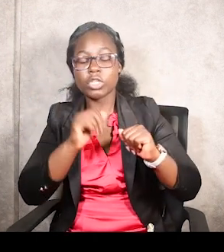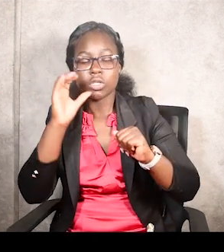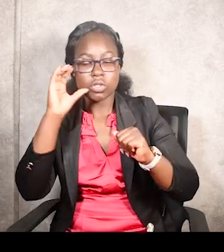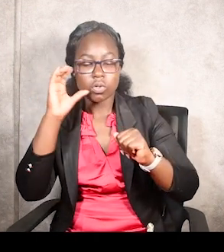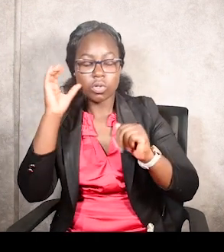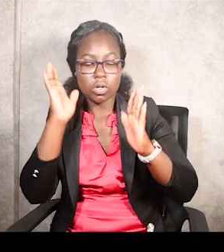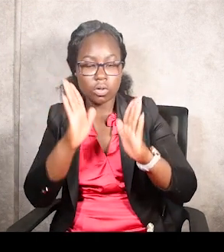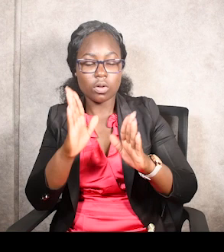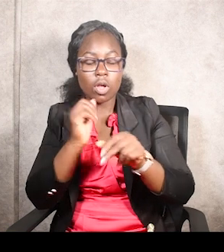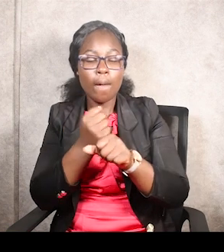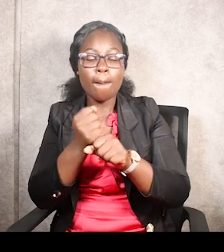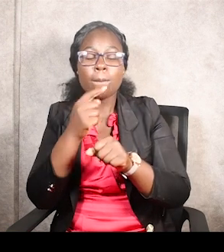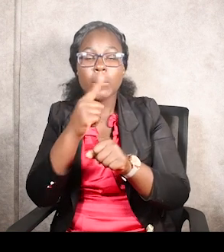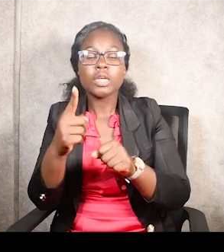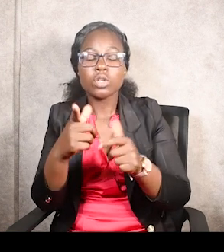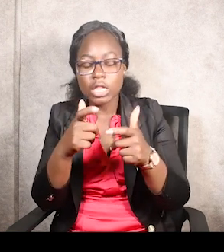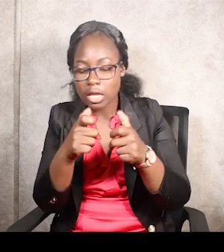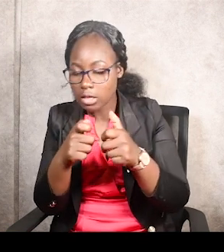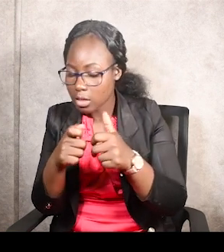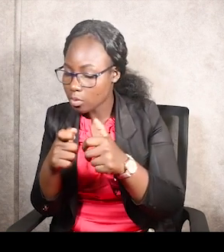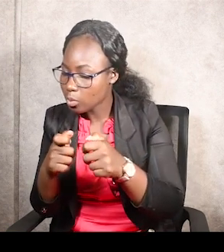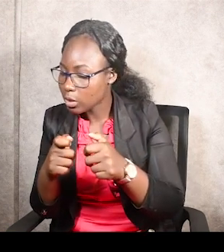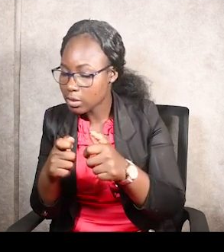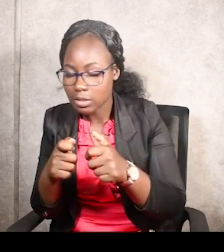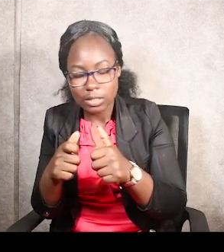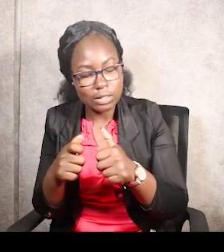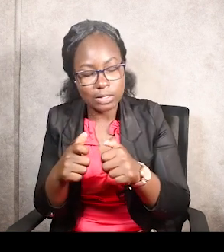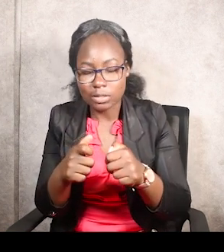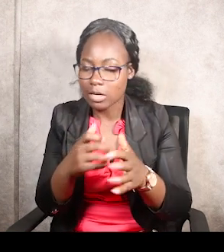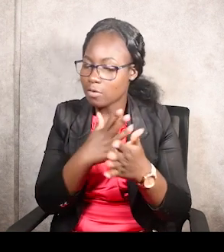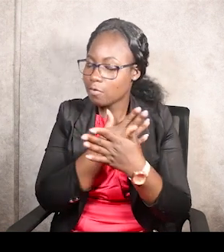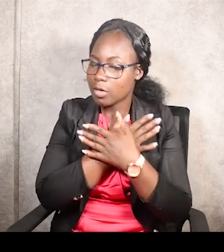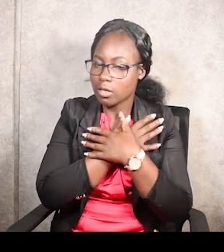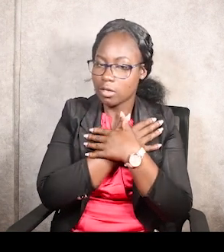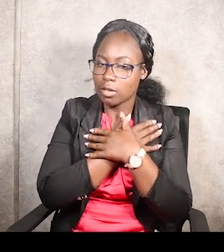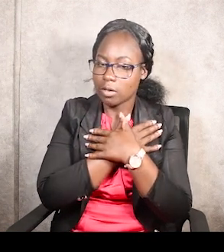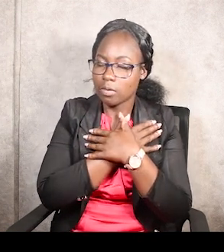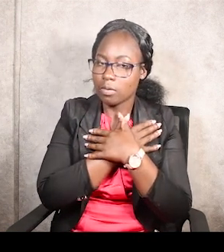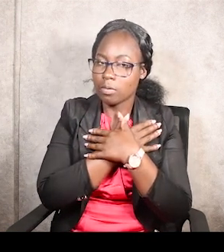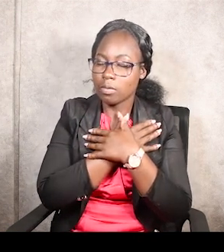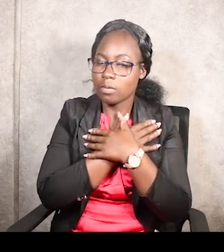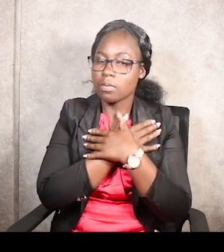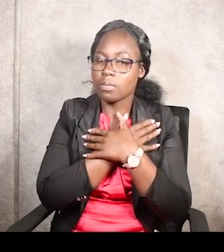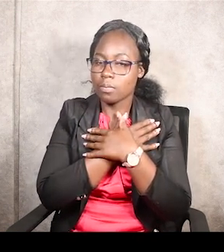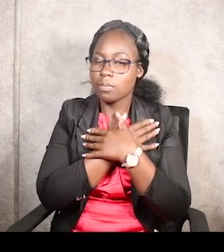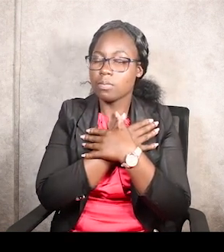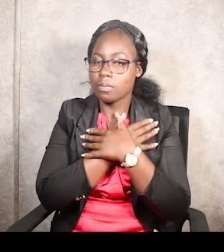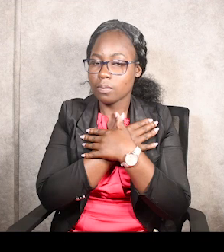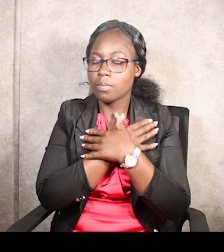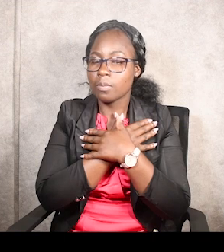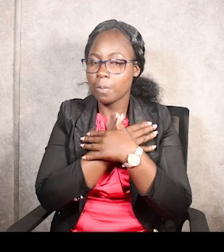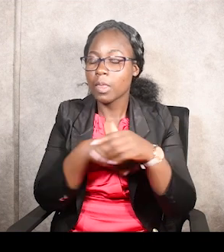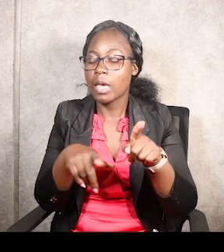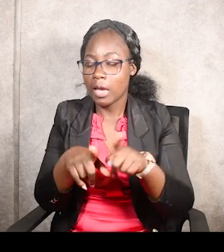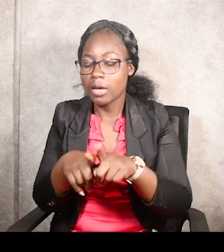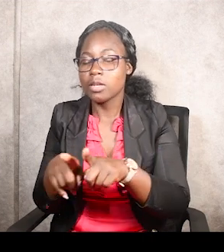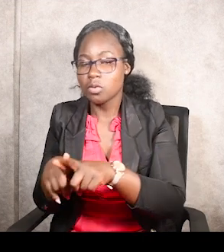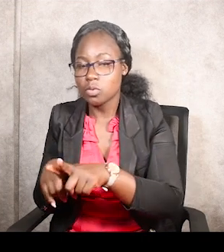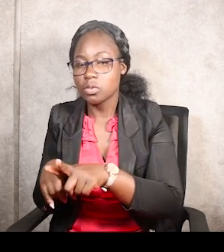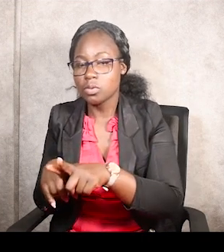potential clients, so make sure that your message is very, very, very courteous and friendly. Okay,